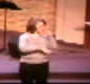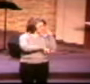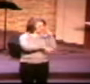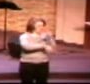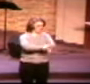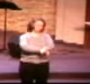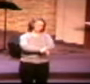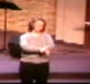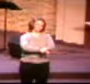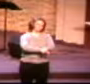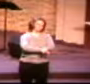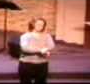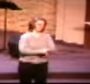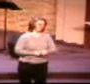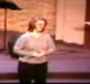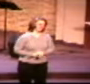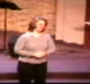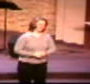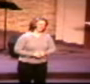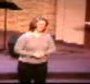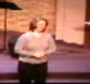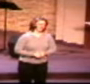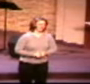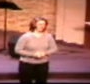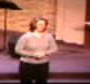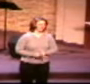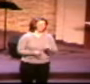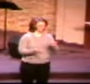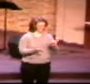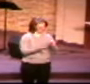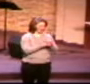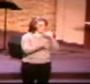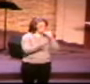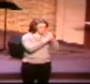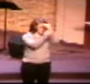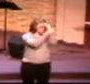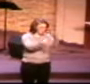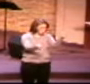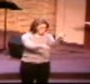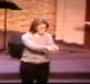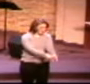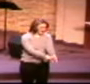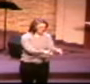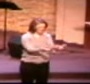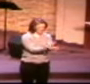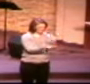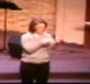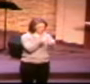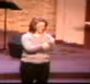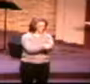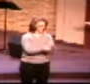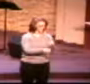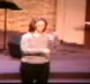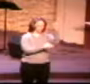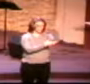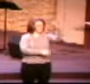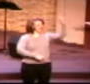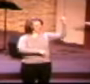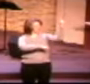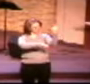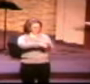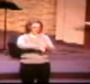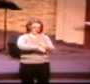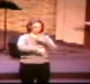not overcome it. Is that not good news to begin a new year? That God came not